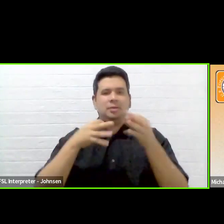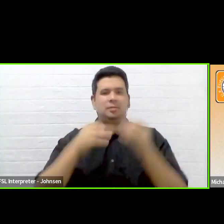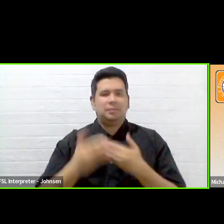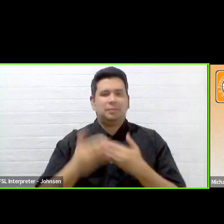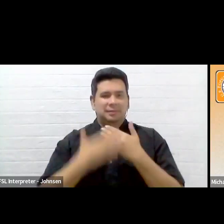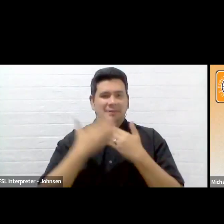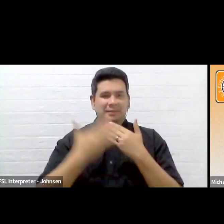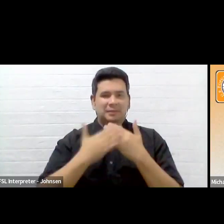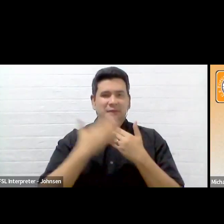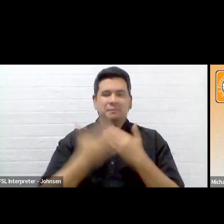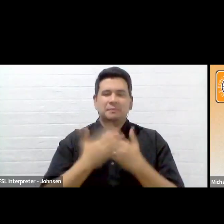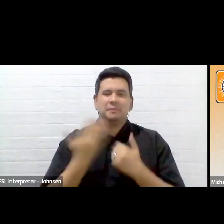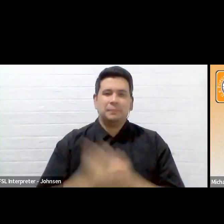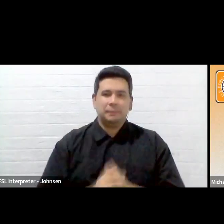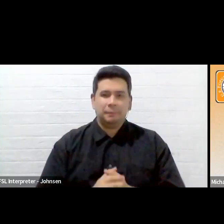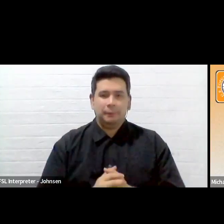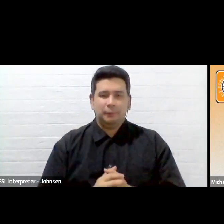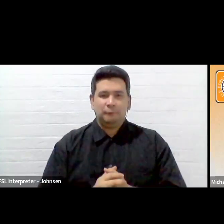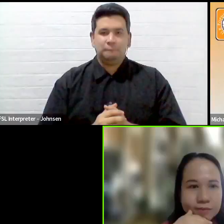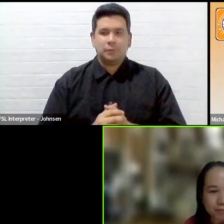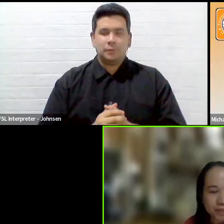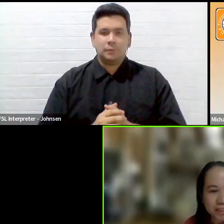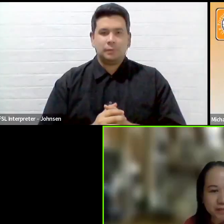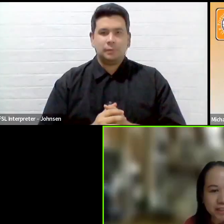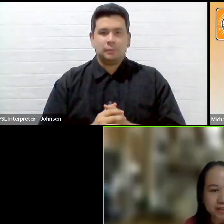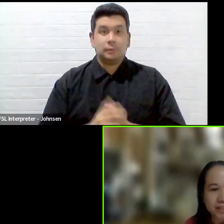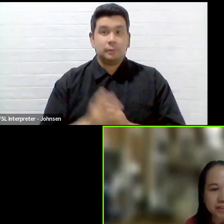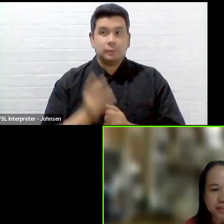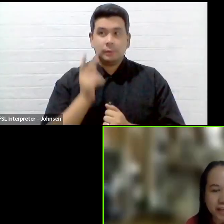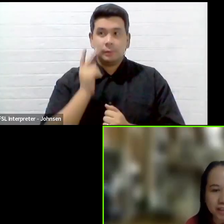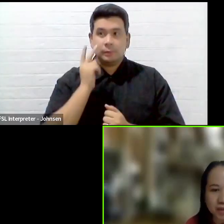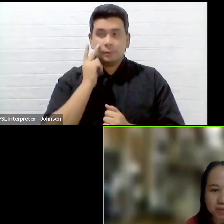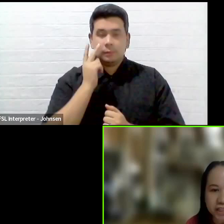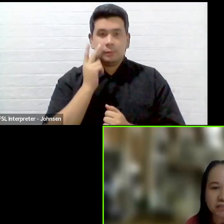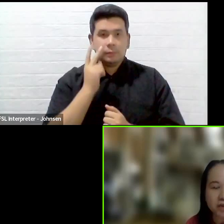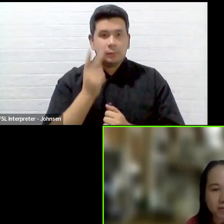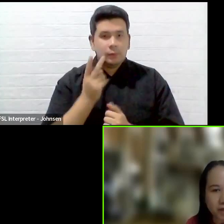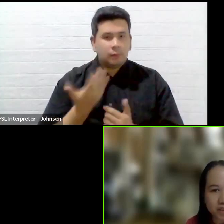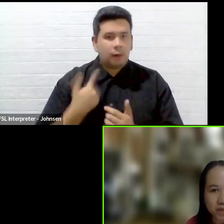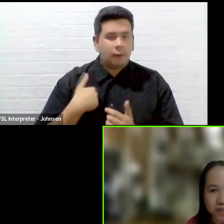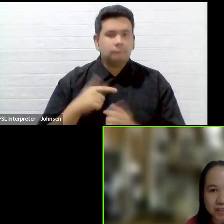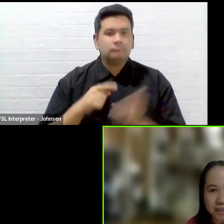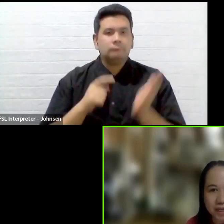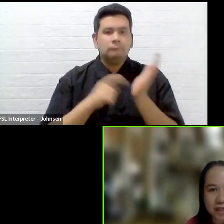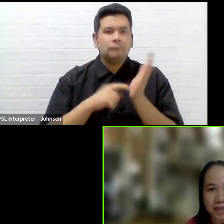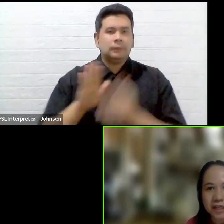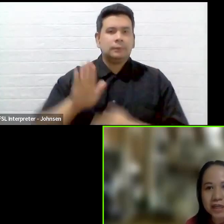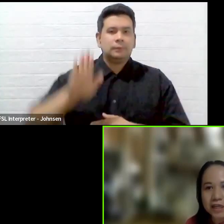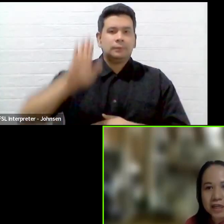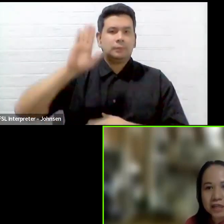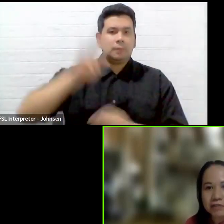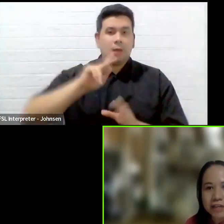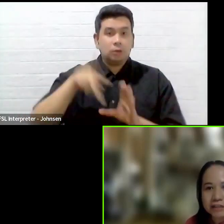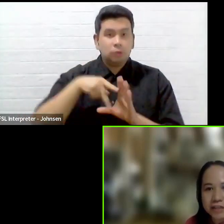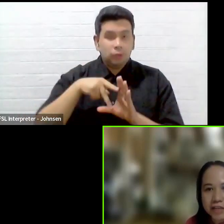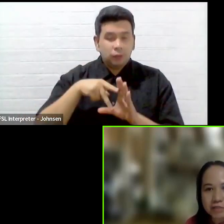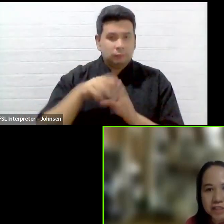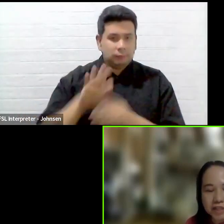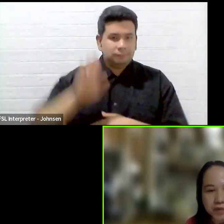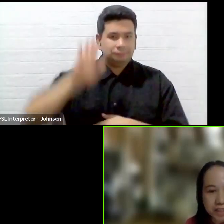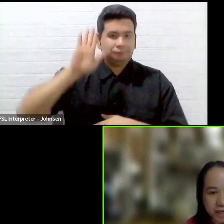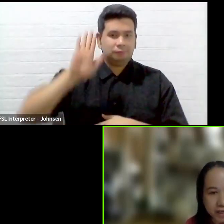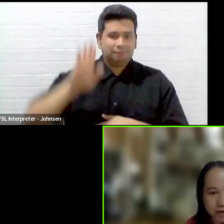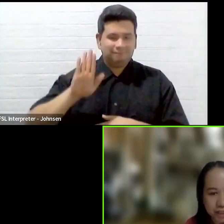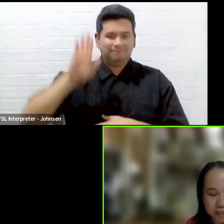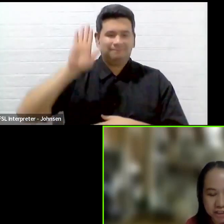no? So I see some participants raising their hands. So please, if you have questions, write them in